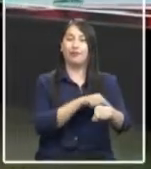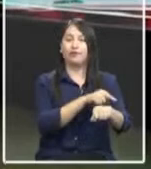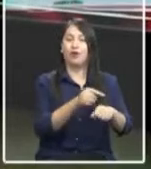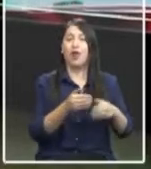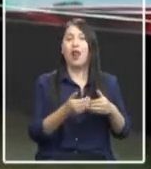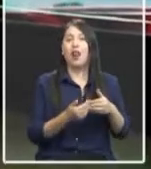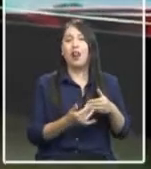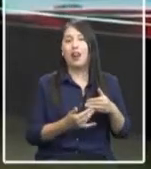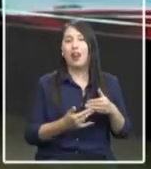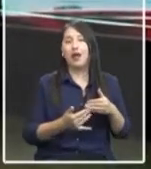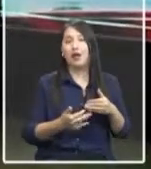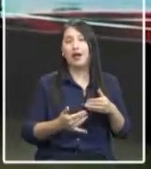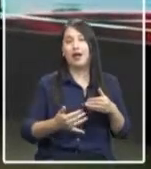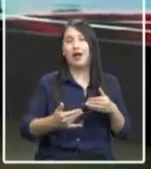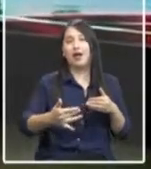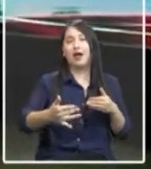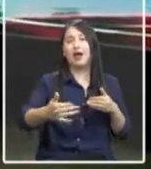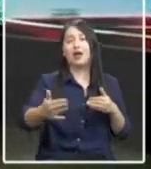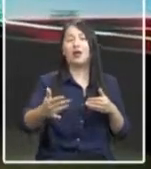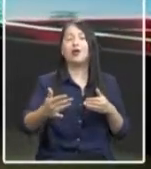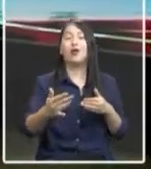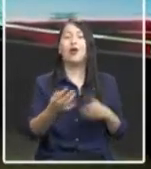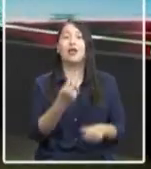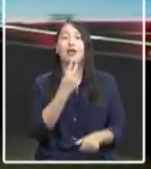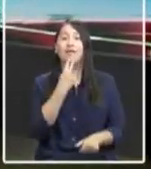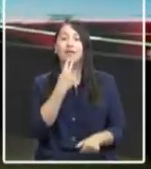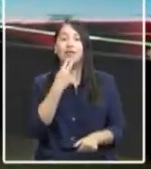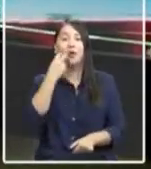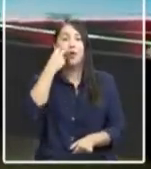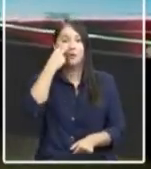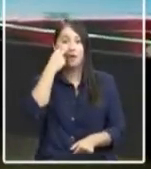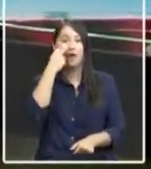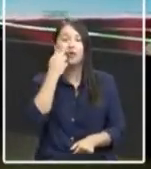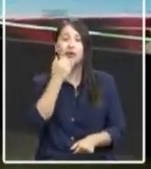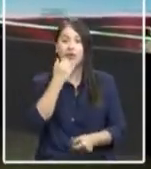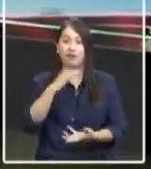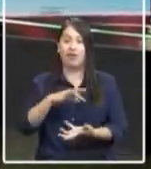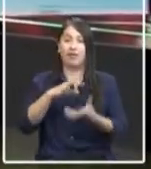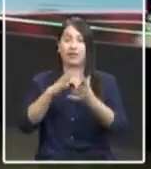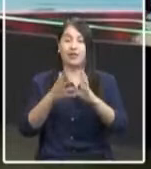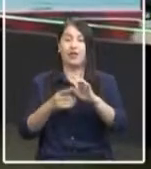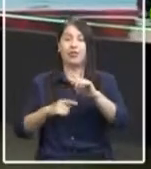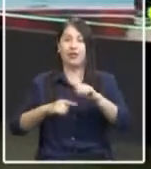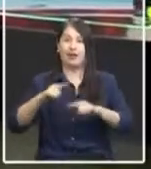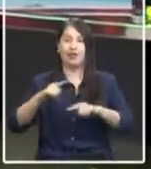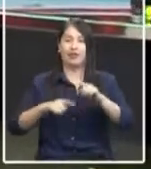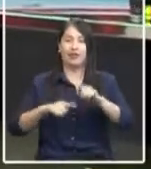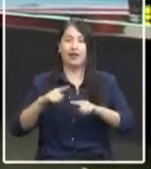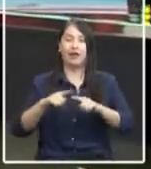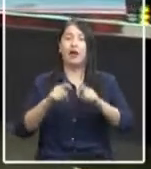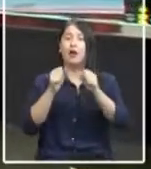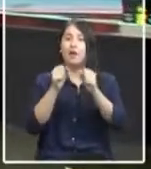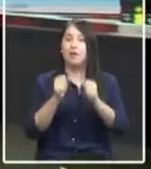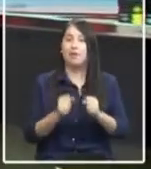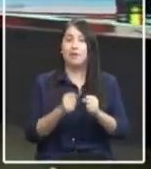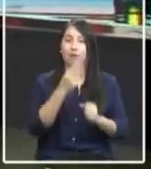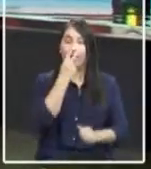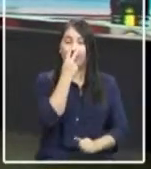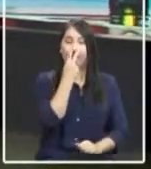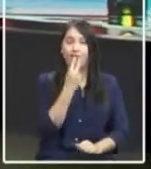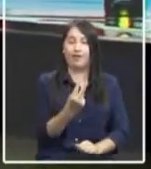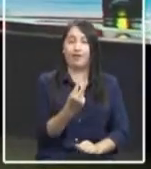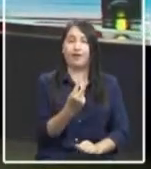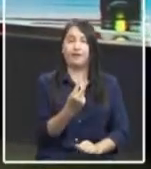already passed behind us. And you see that from the standpoint of the human species, it's only a blink